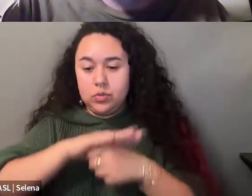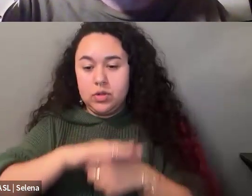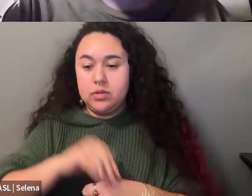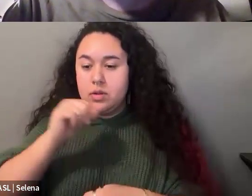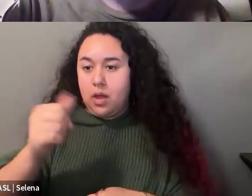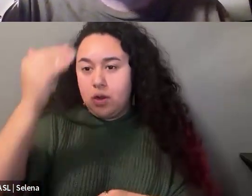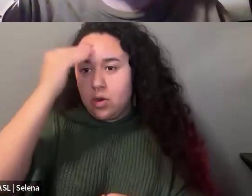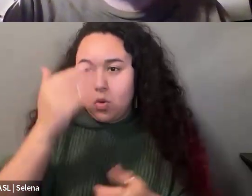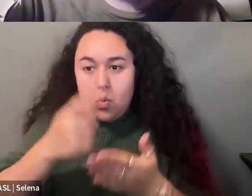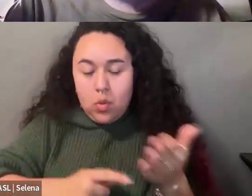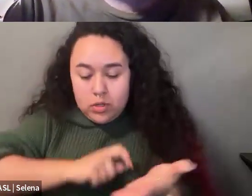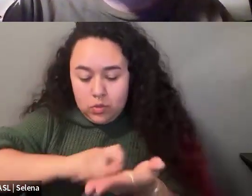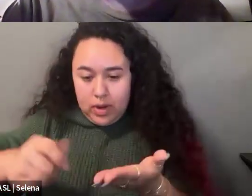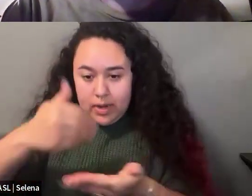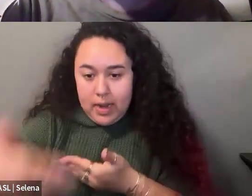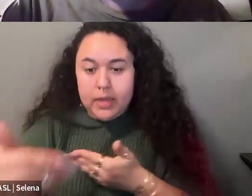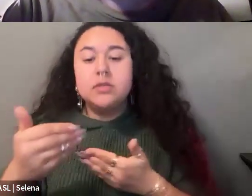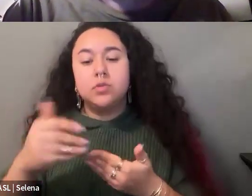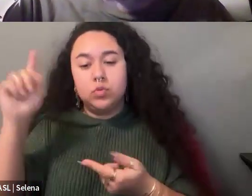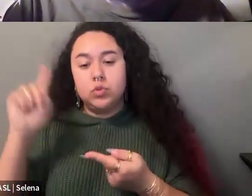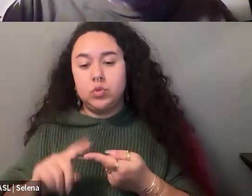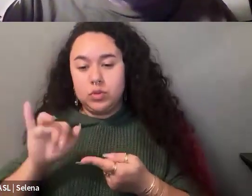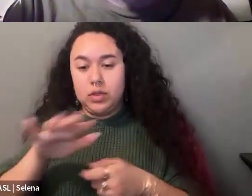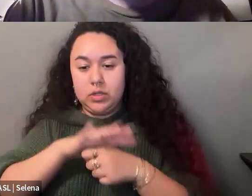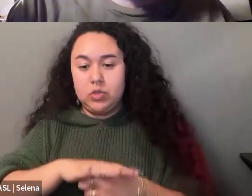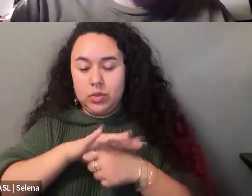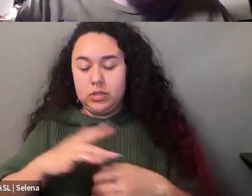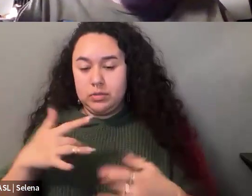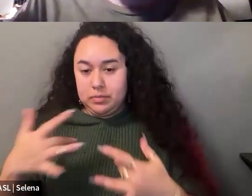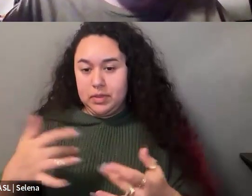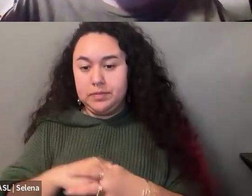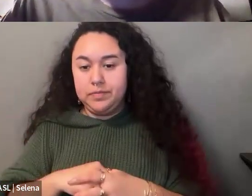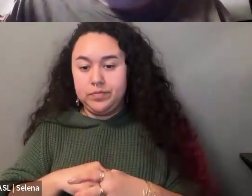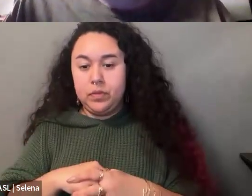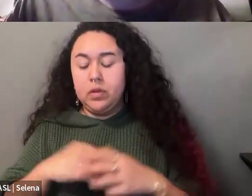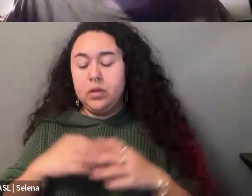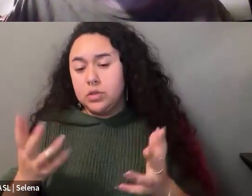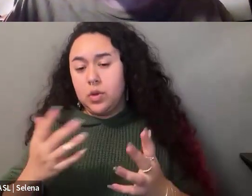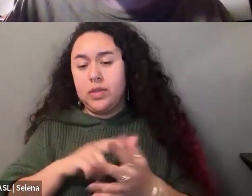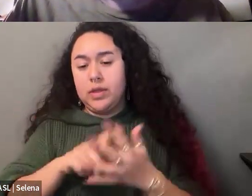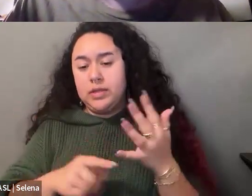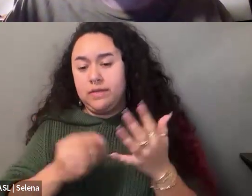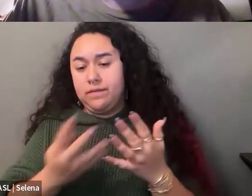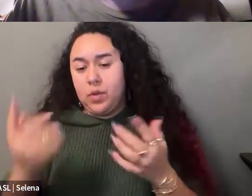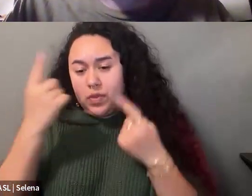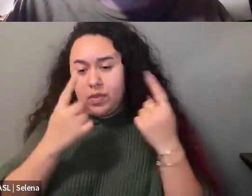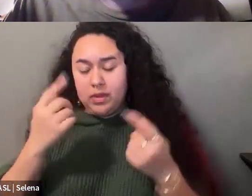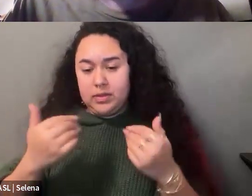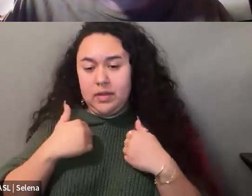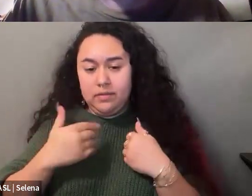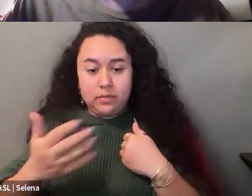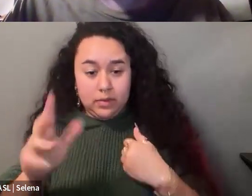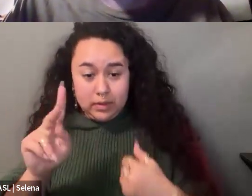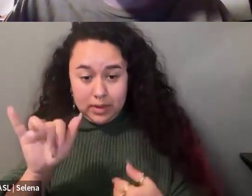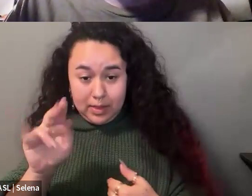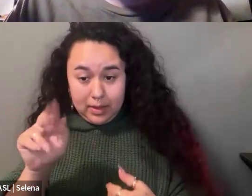not knowing what to write next a lot of the time. Um, so those are a few thoughts I have, but I'd like to hear what